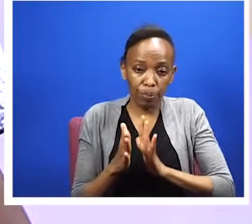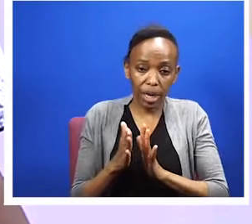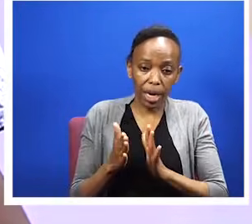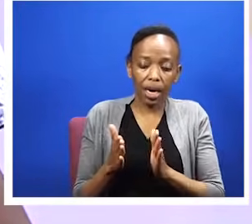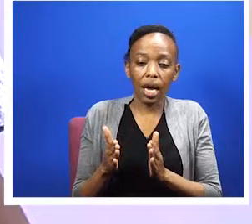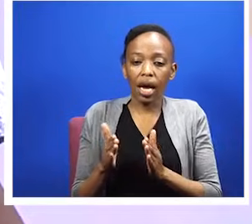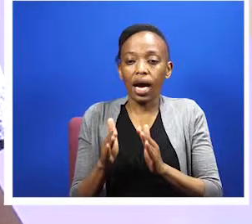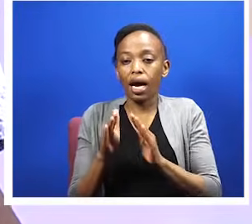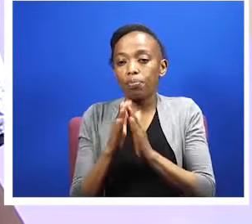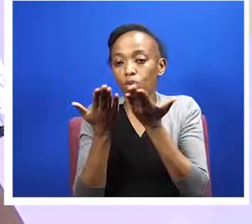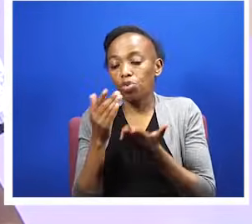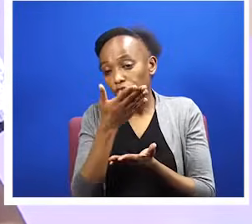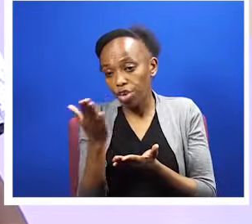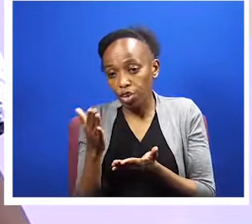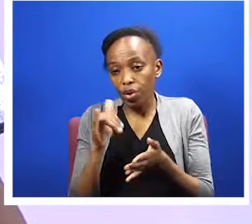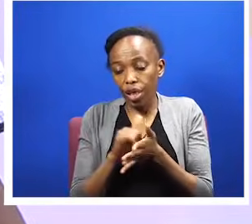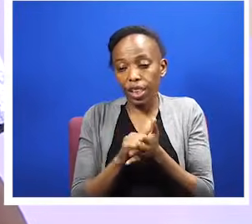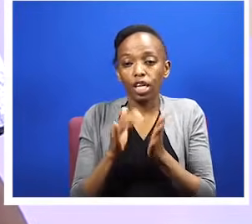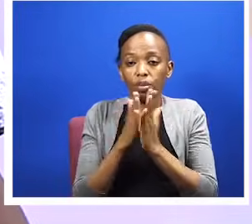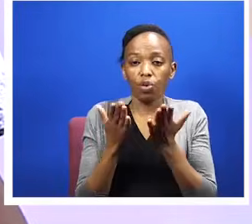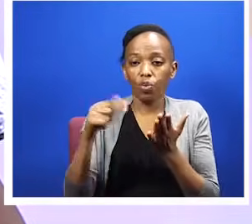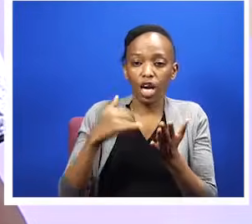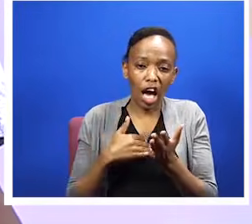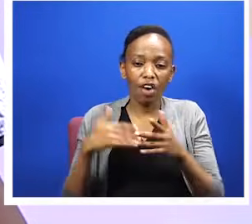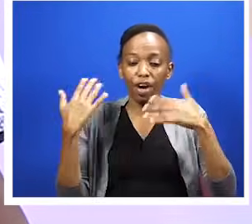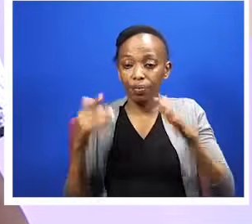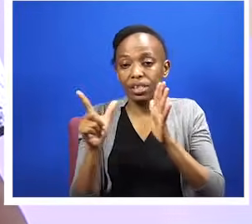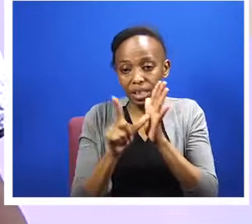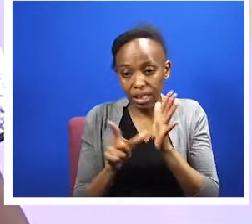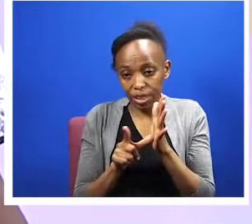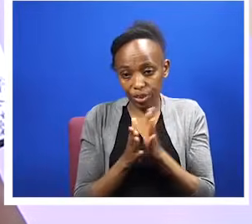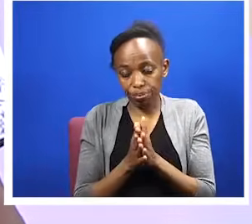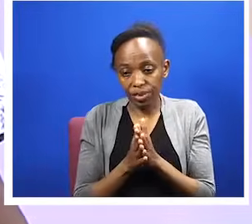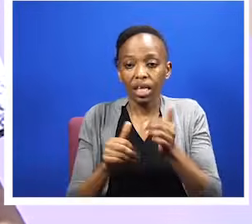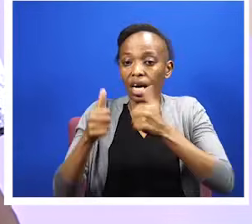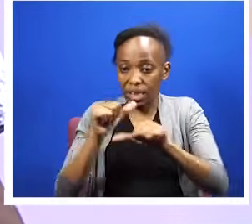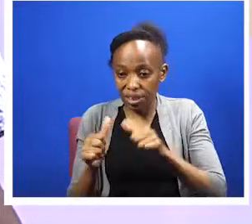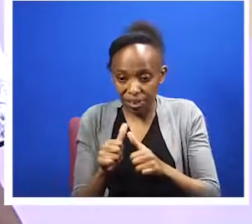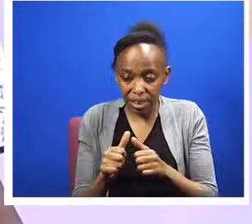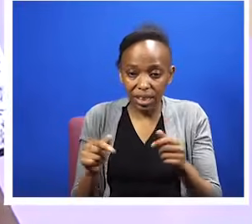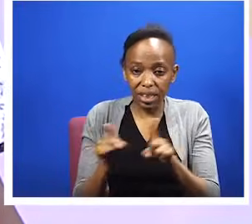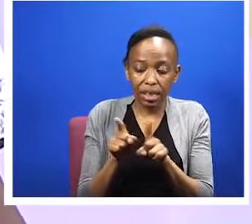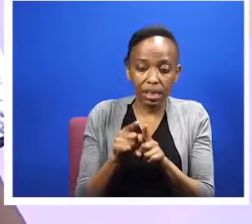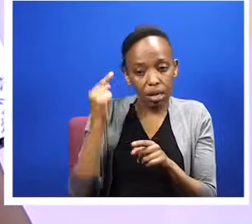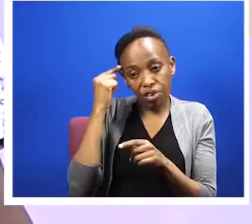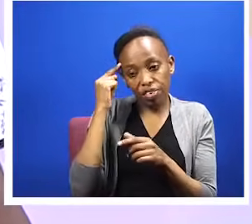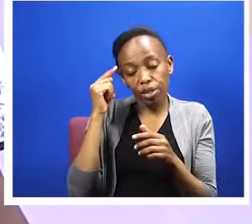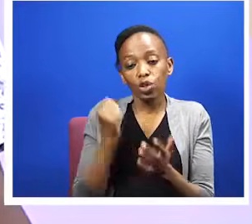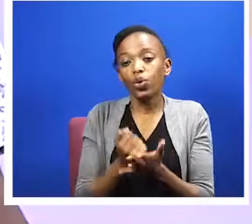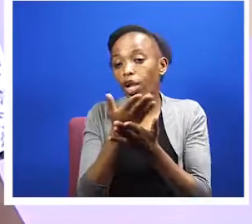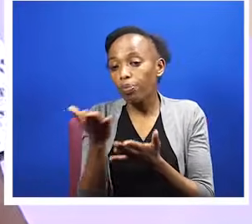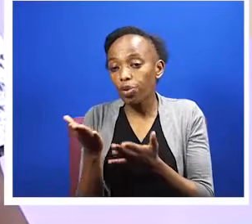safari manual for you. In that manual, we have amazing lessons, activities, daily reflections to help